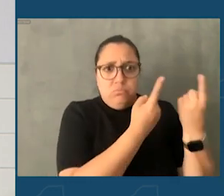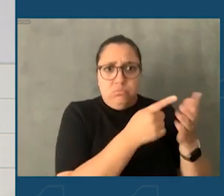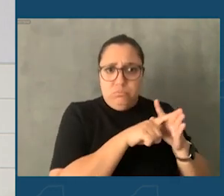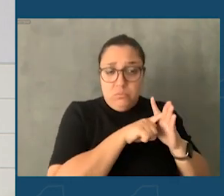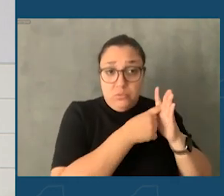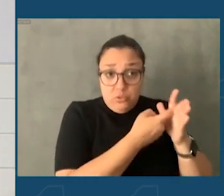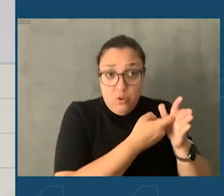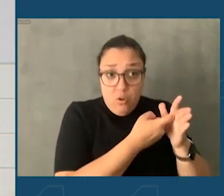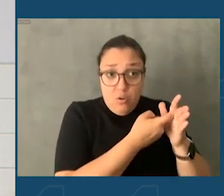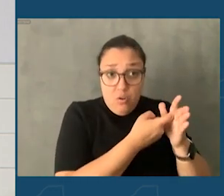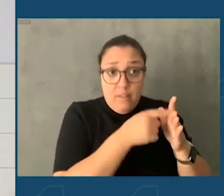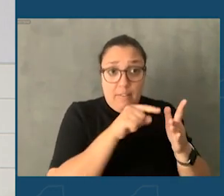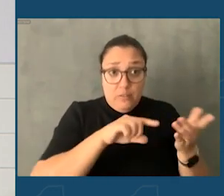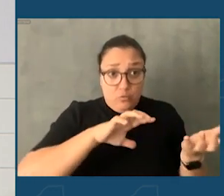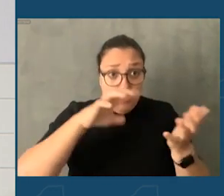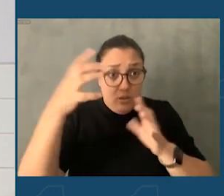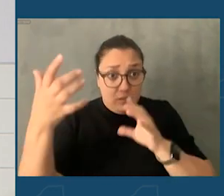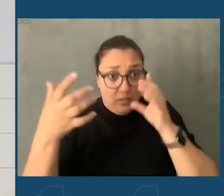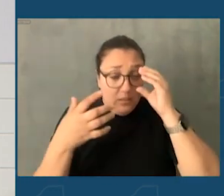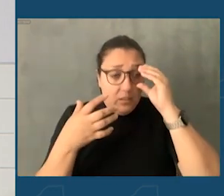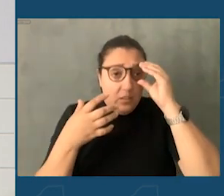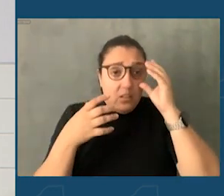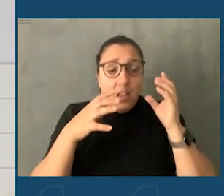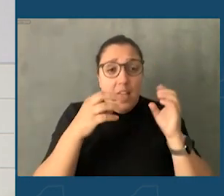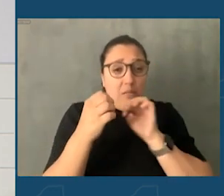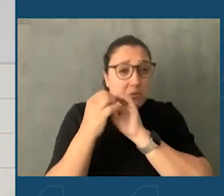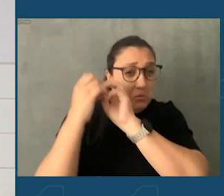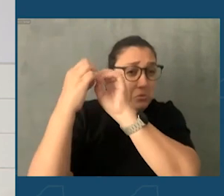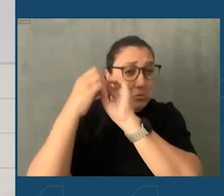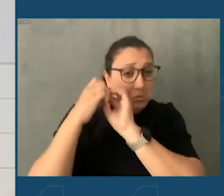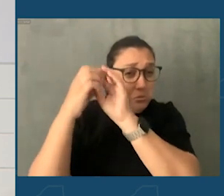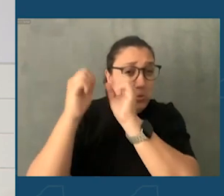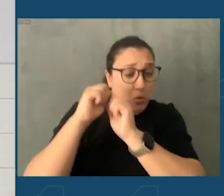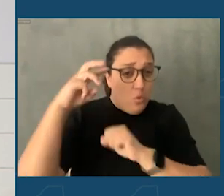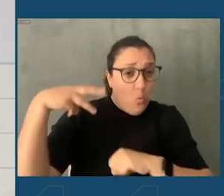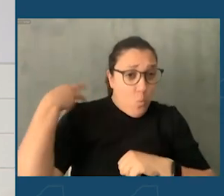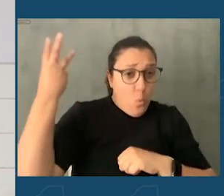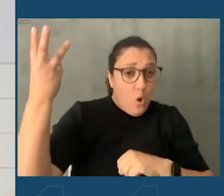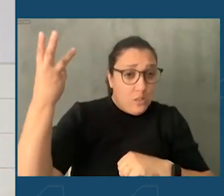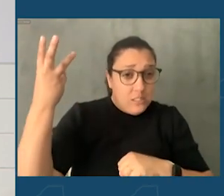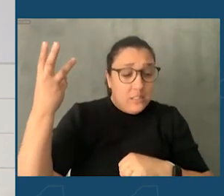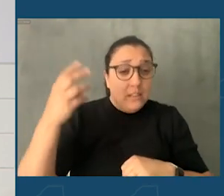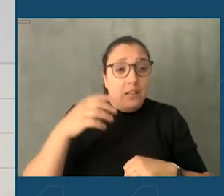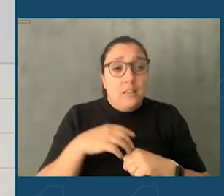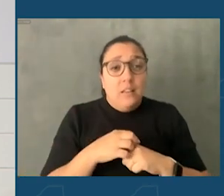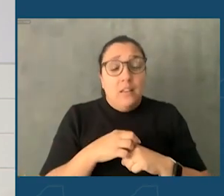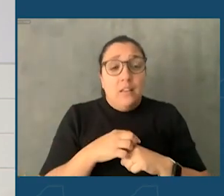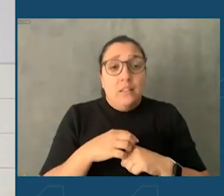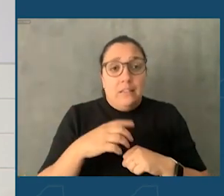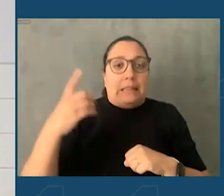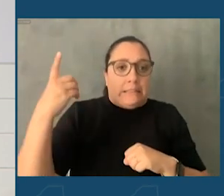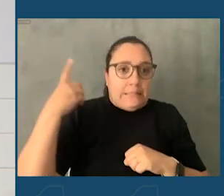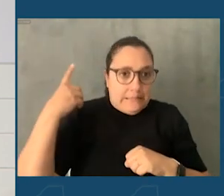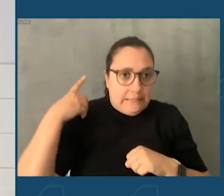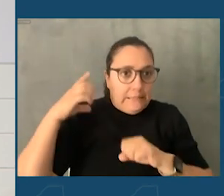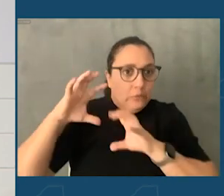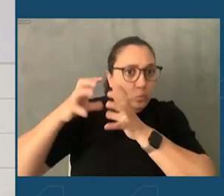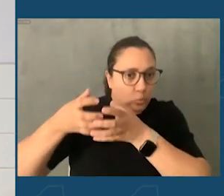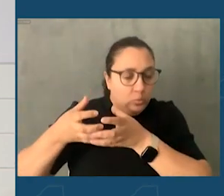our visits with him in Washington, being the dean of our congressional delegation, I cannot say thank you